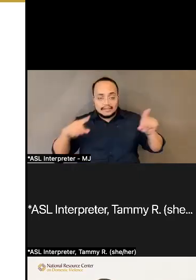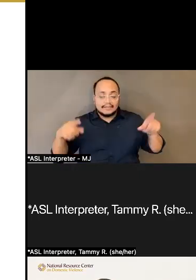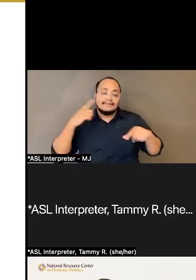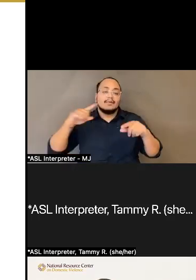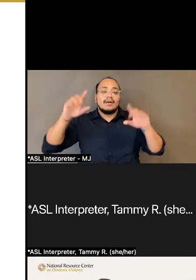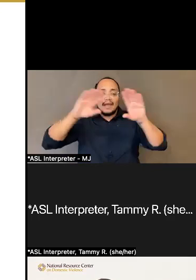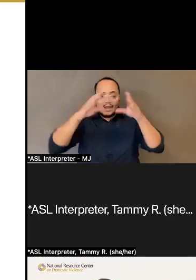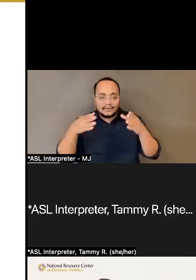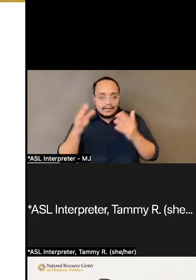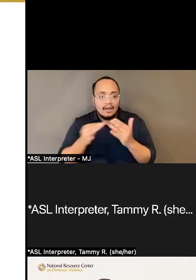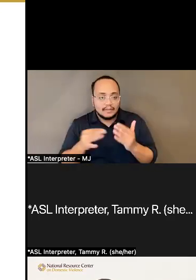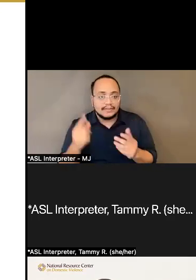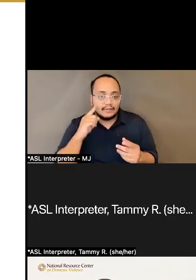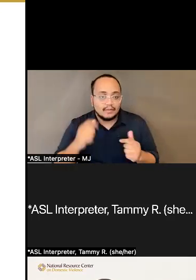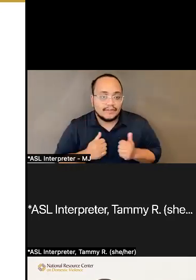housing options.